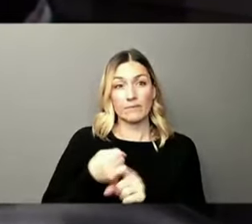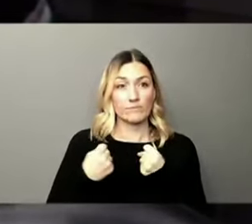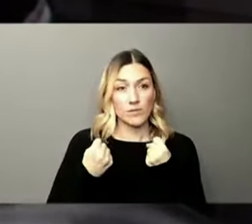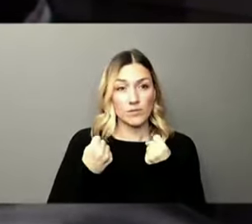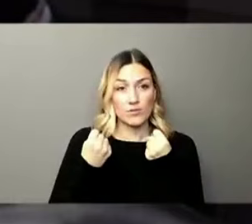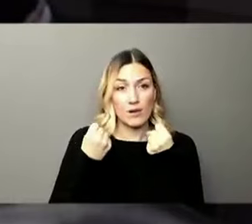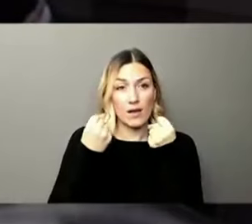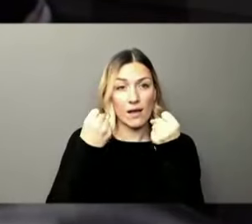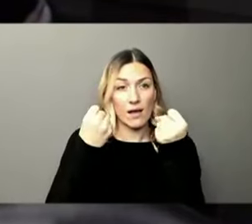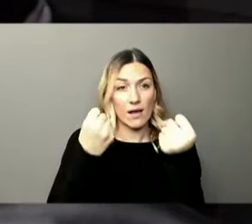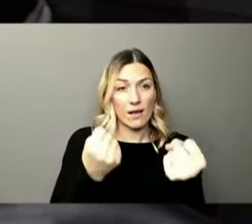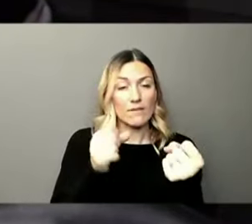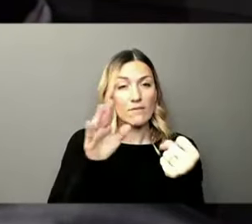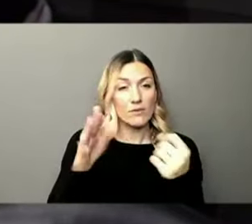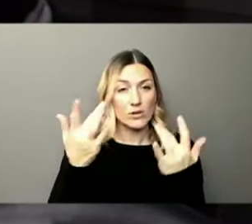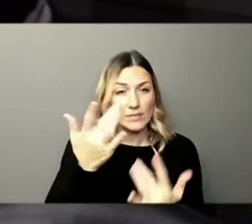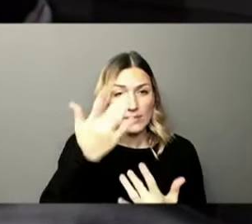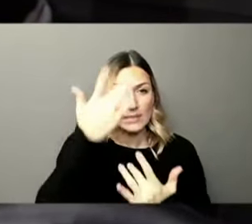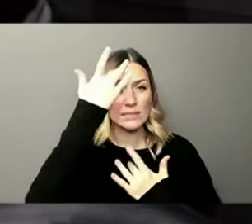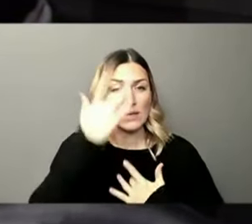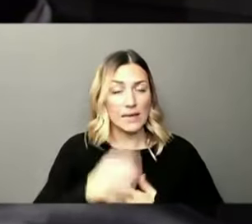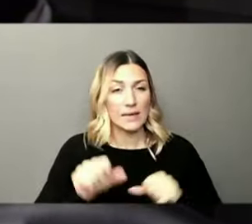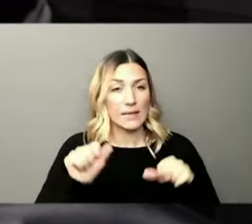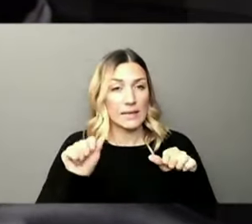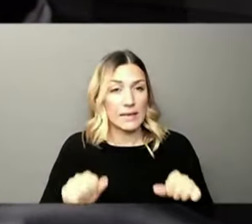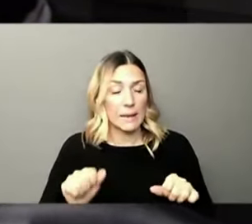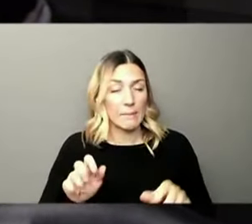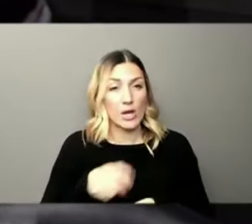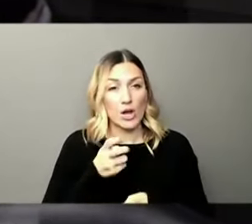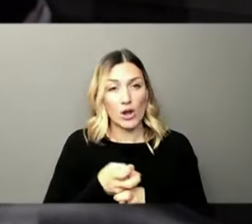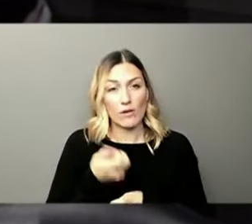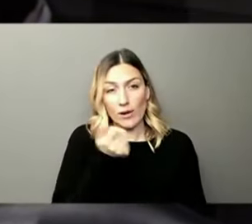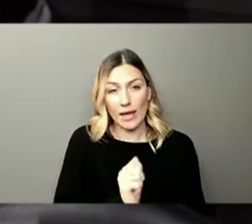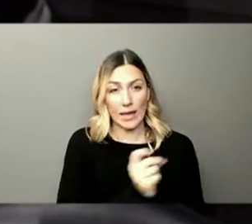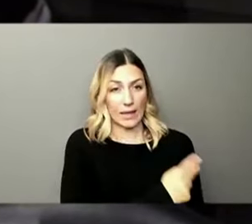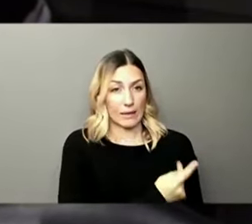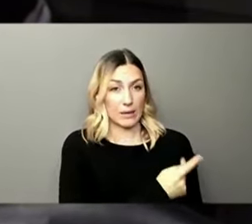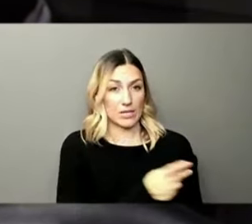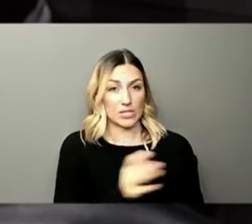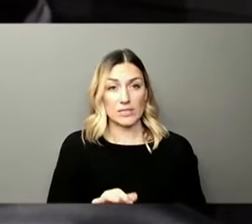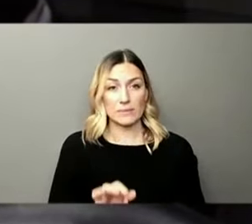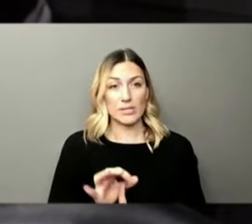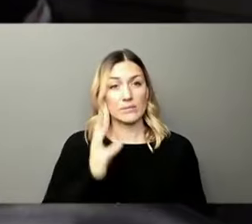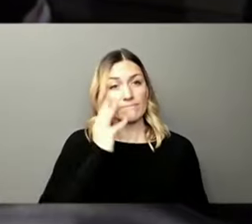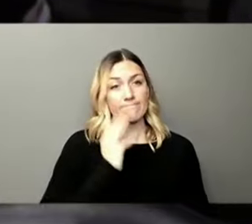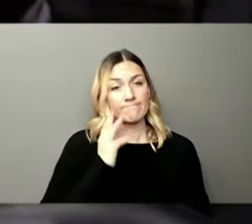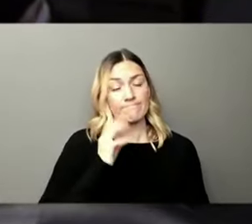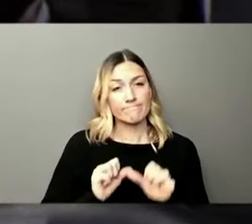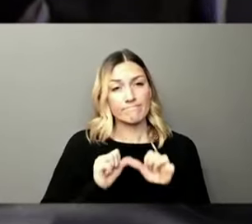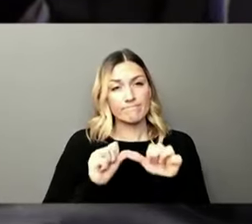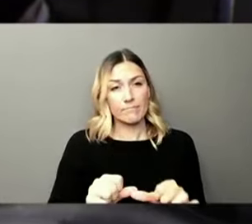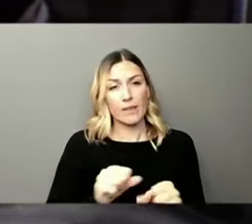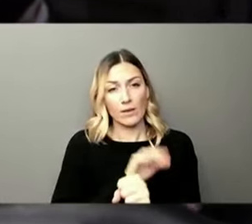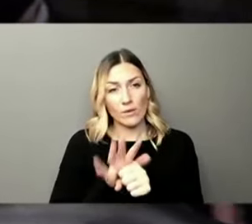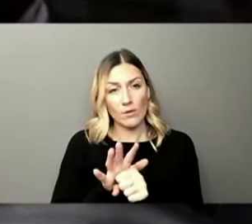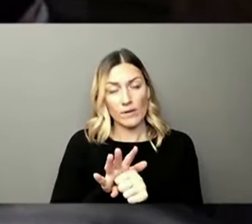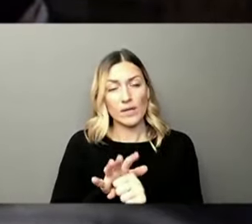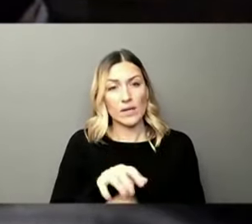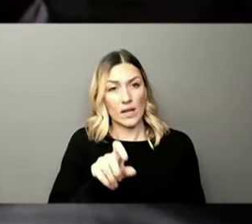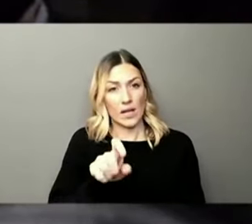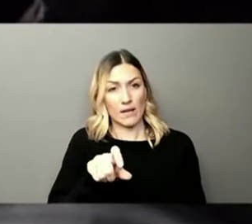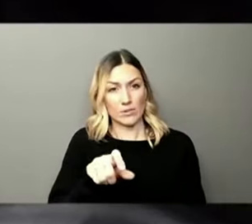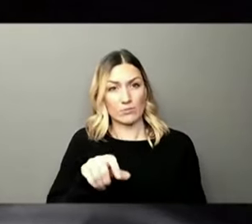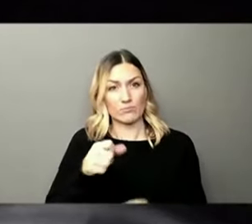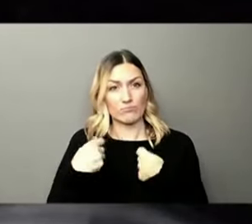your condition, but it can be really hard for any patient, especially those experiencing symptoms of long COVID, to have to engage in that